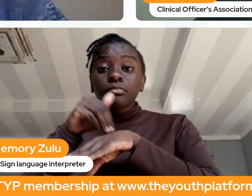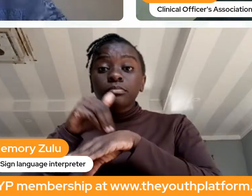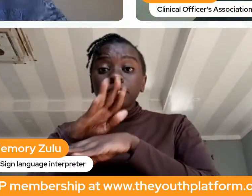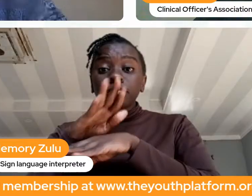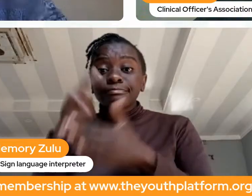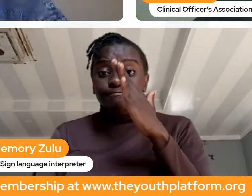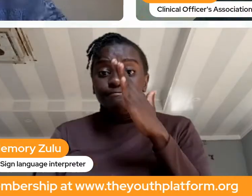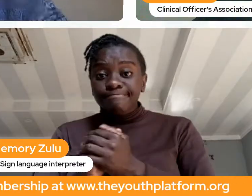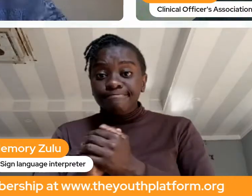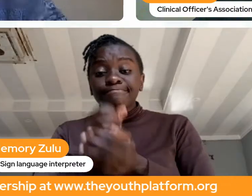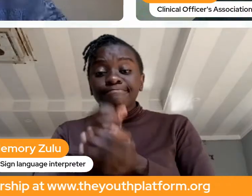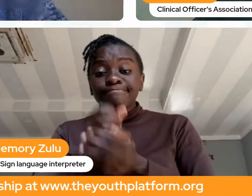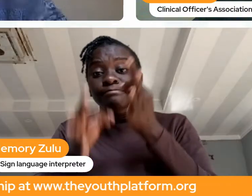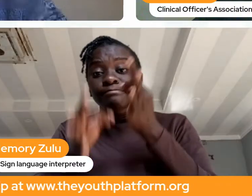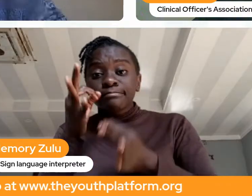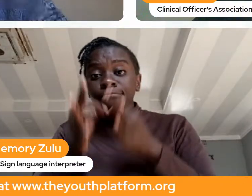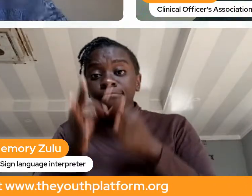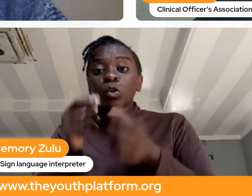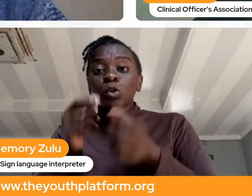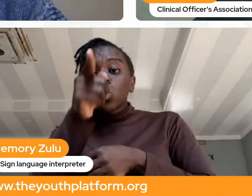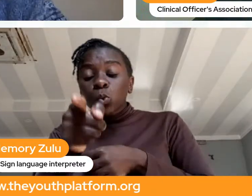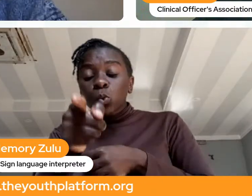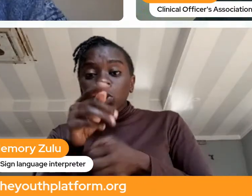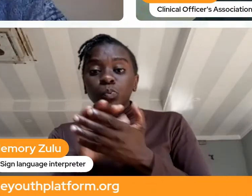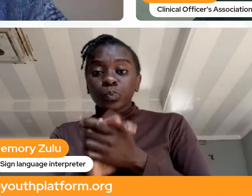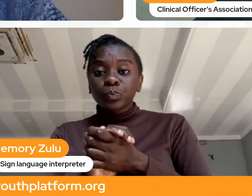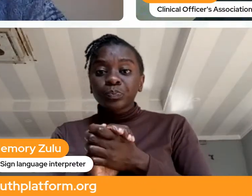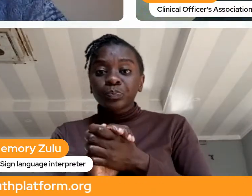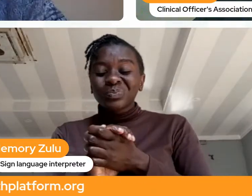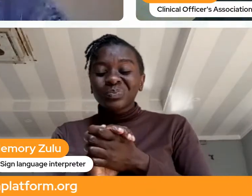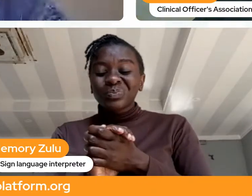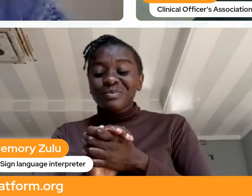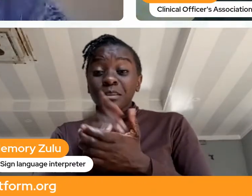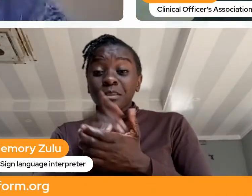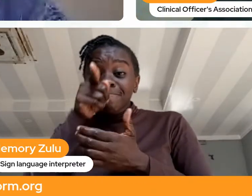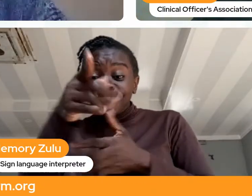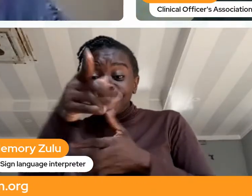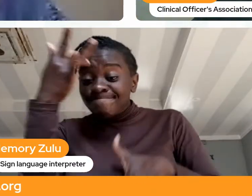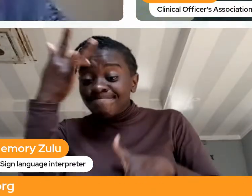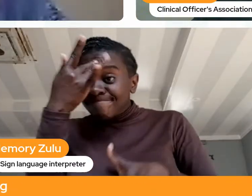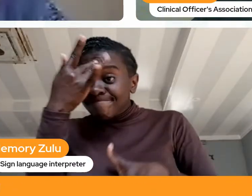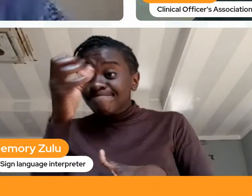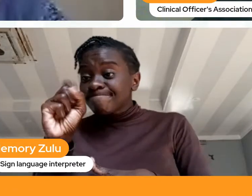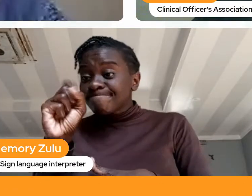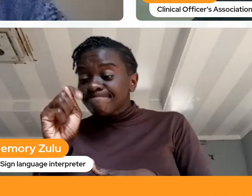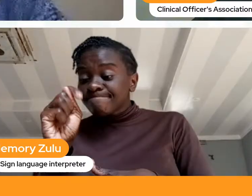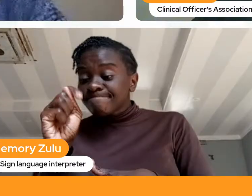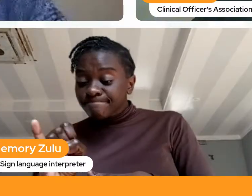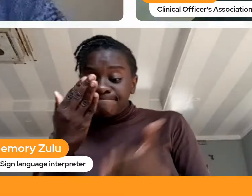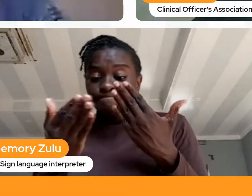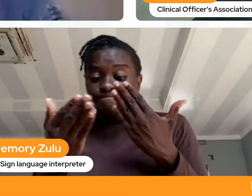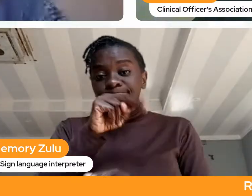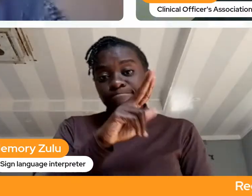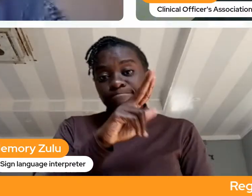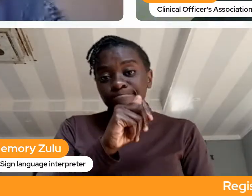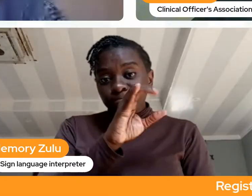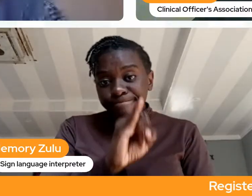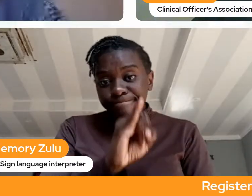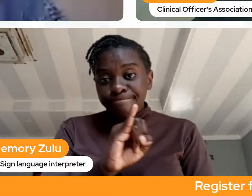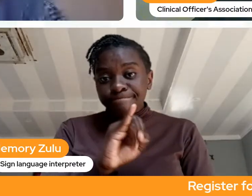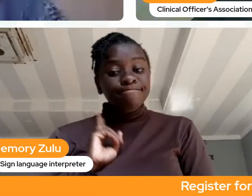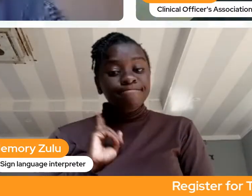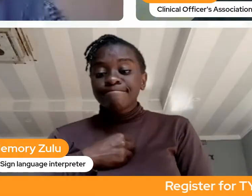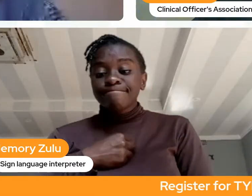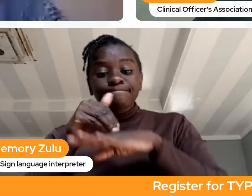aspect of condomizing. You need to condomize so that you prevent the leak infection yourselves.